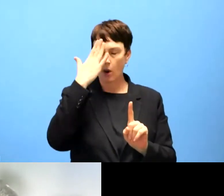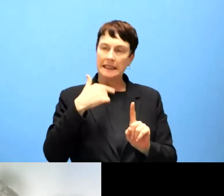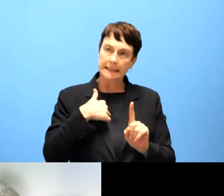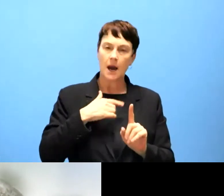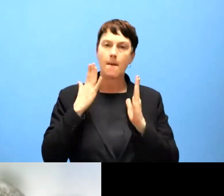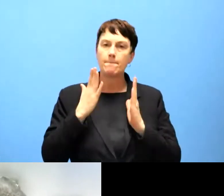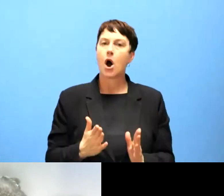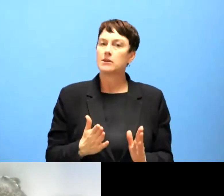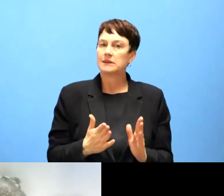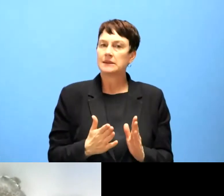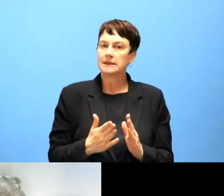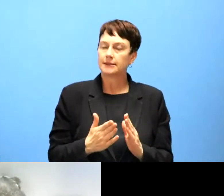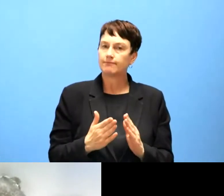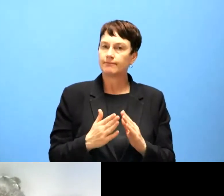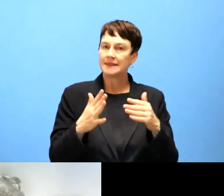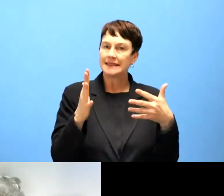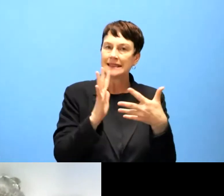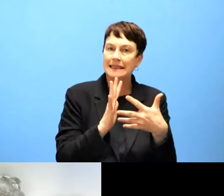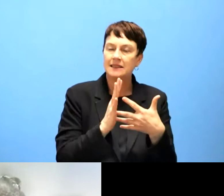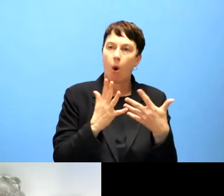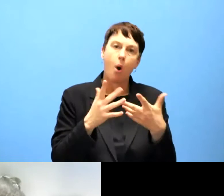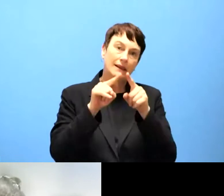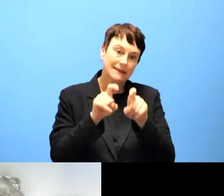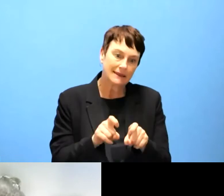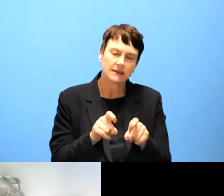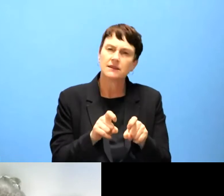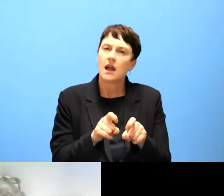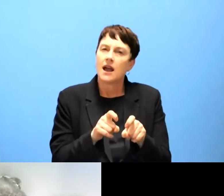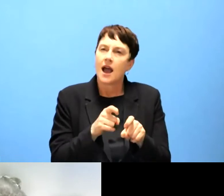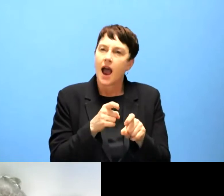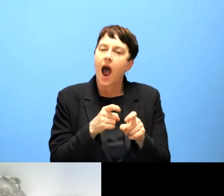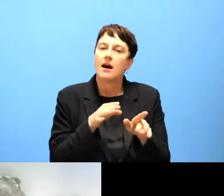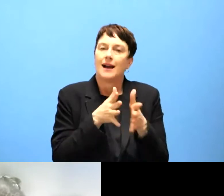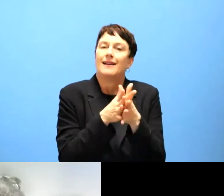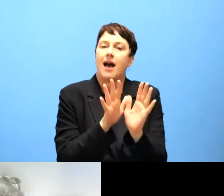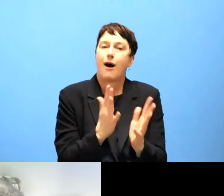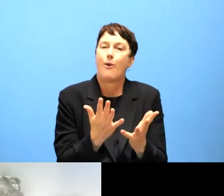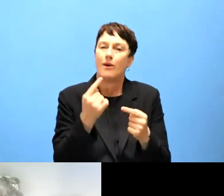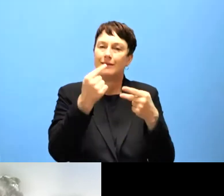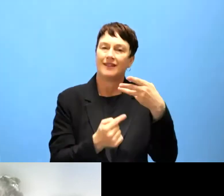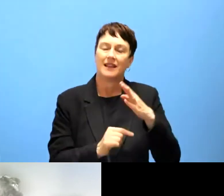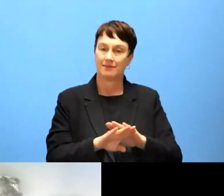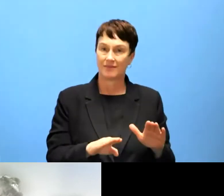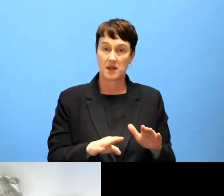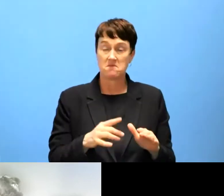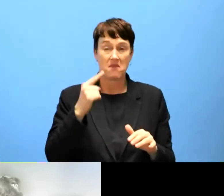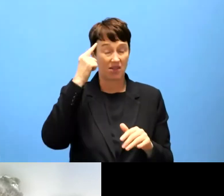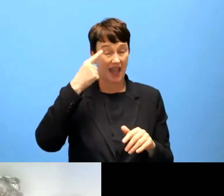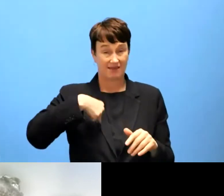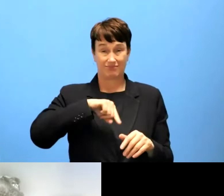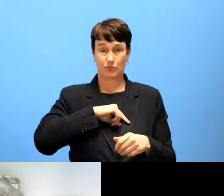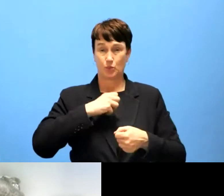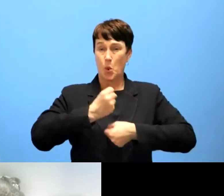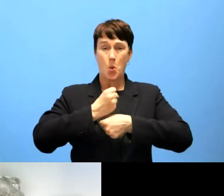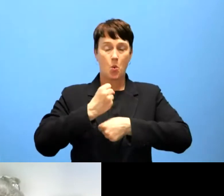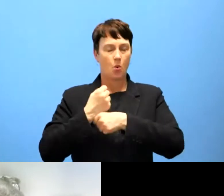the task or not the main task of a standardization group or a standardization body. This is, from my